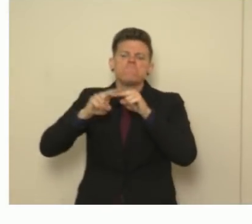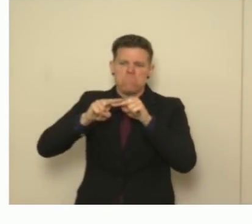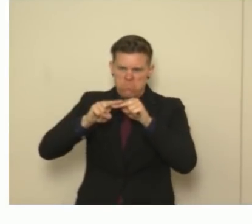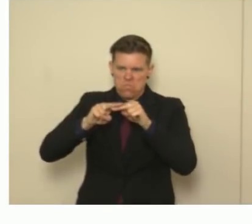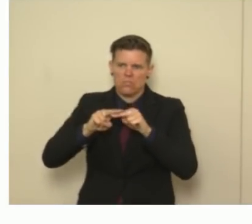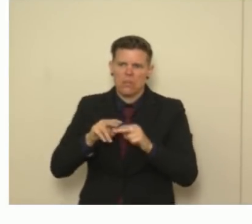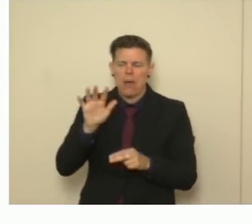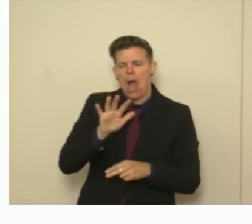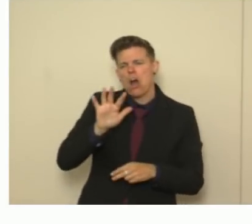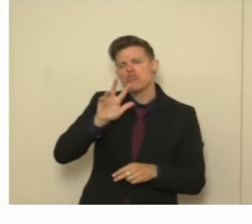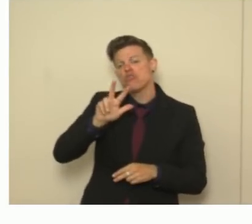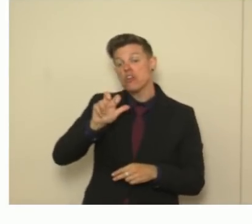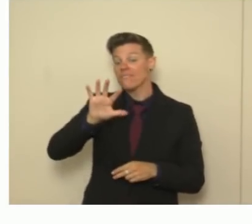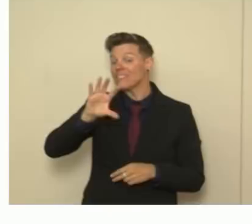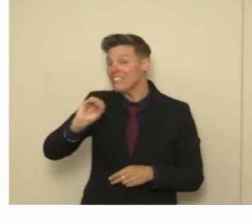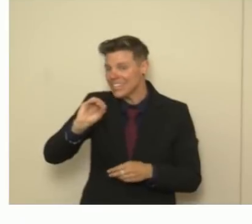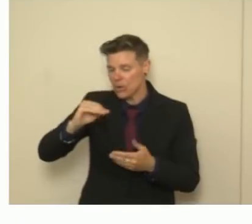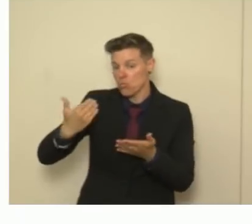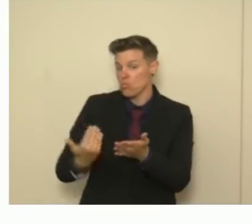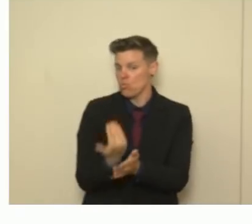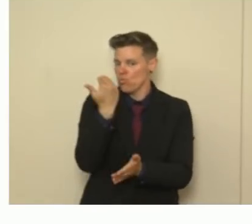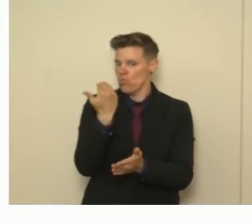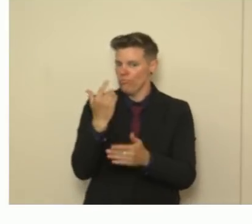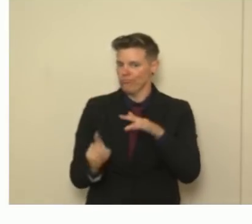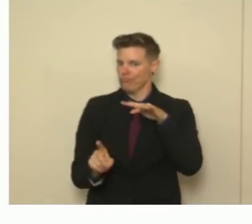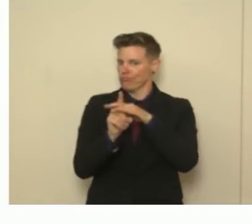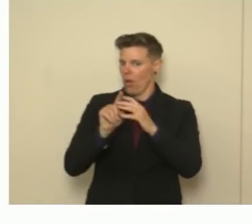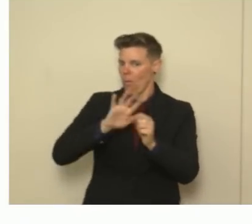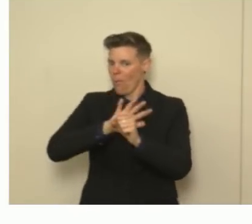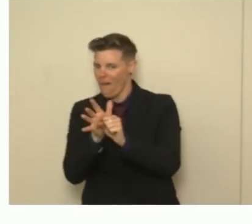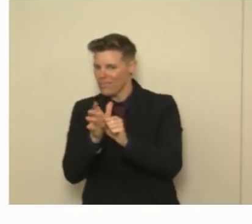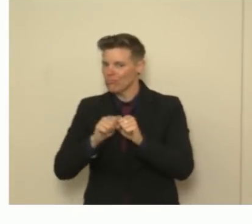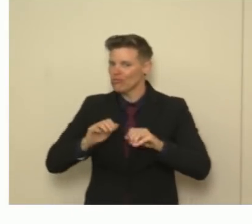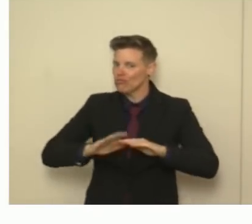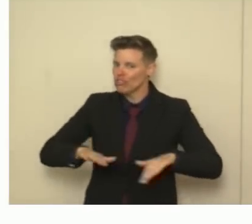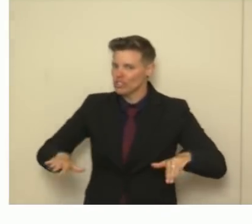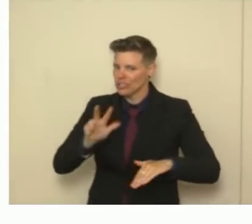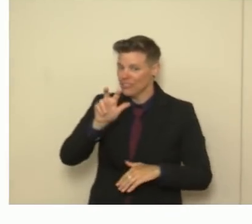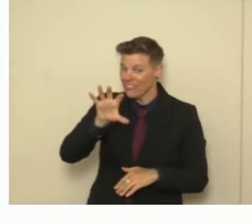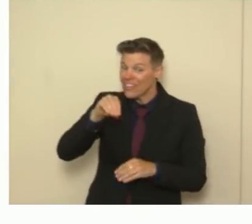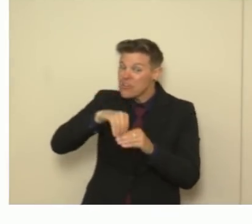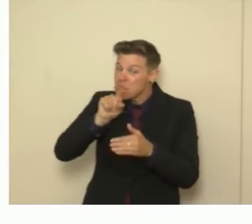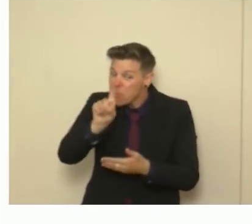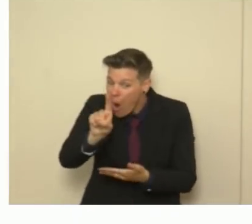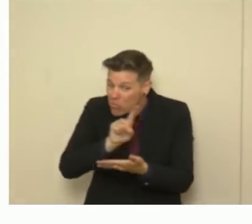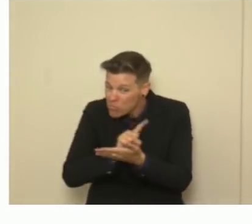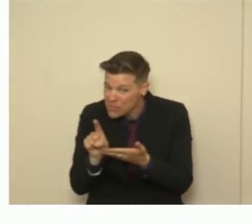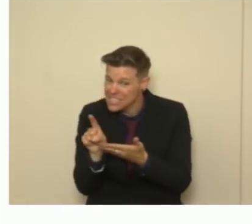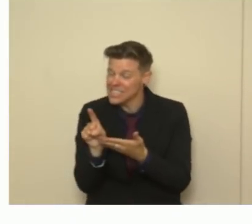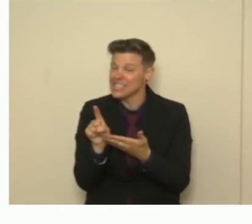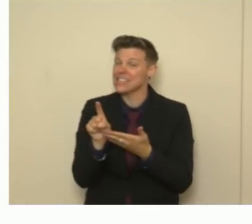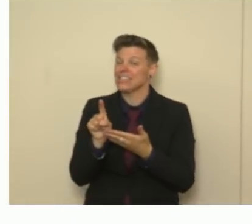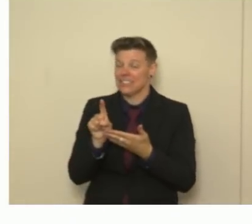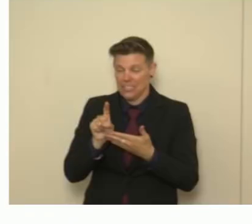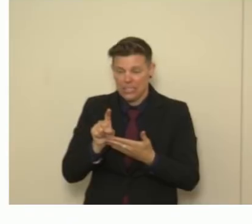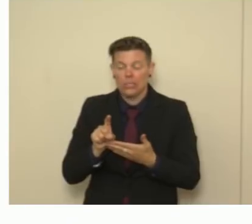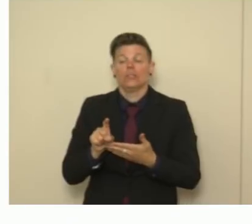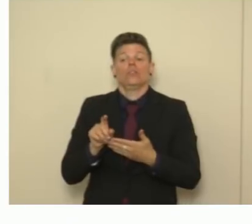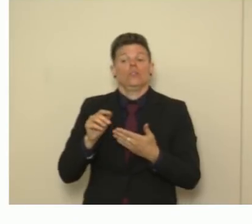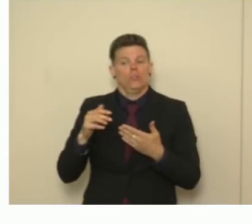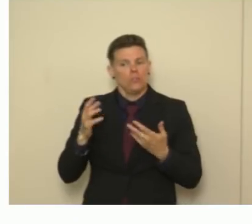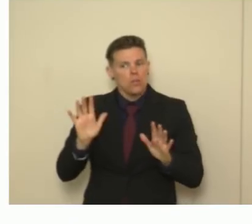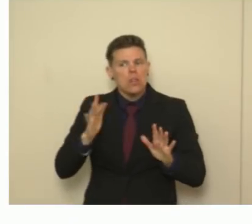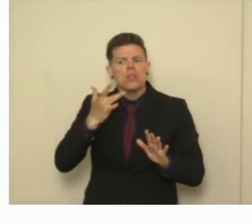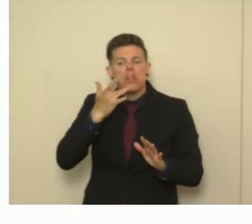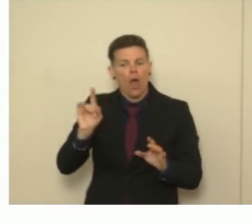350 new children with cases just in 1 week. No fatalities, thank goodness. and we still have